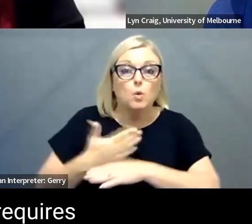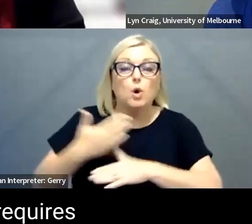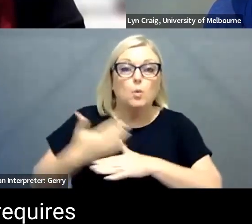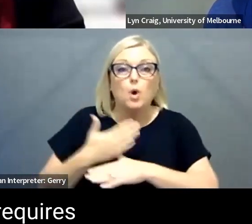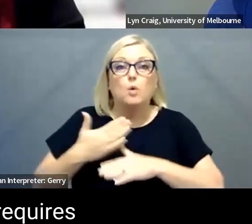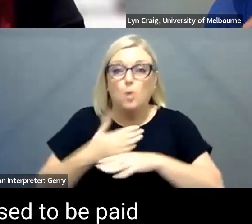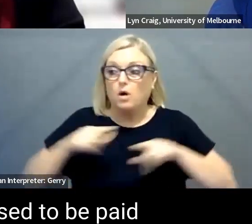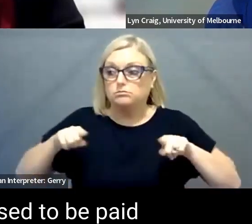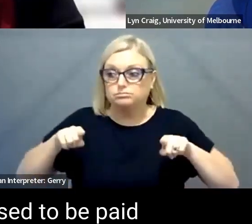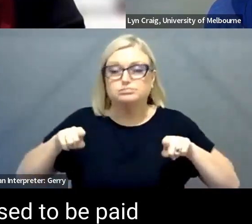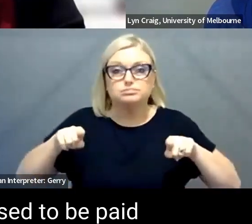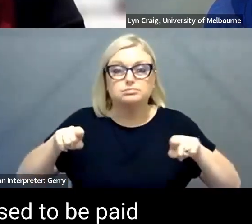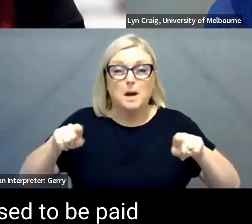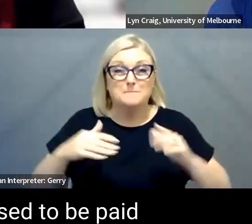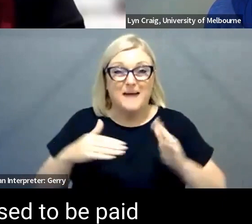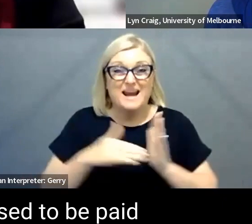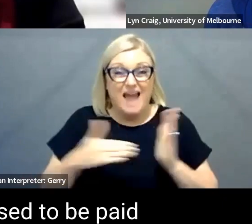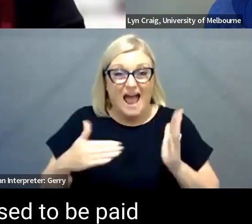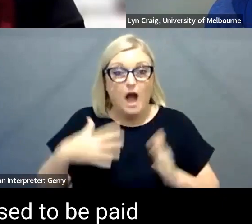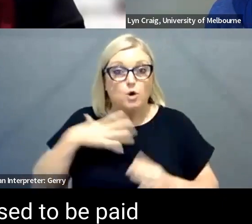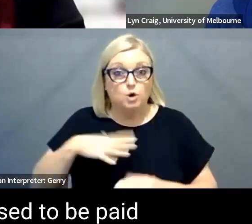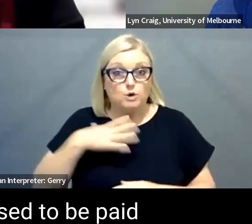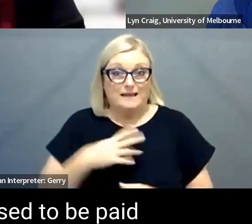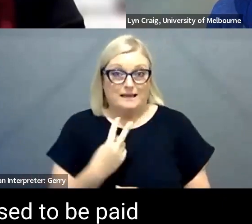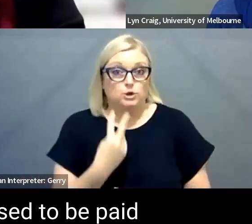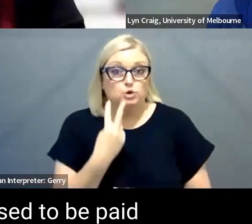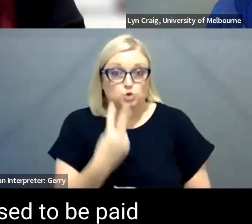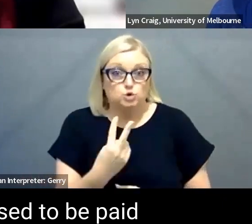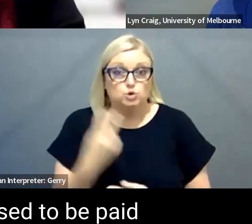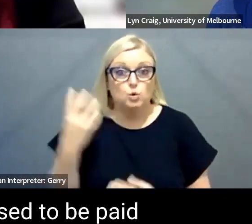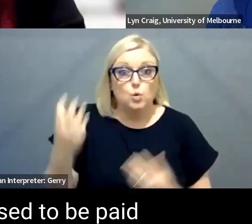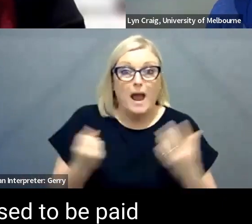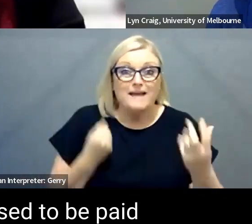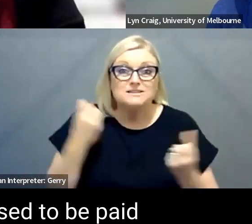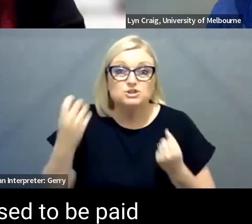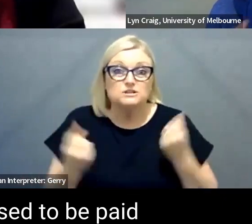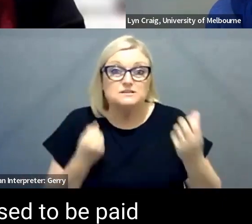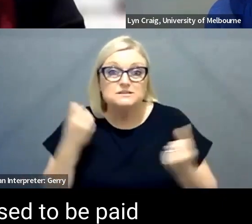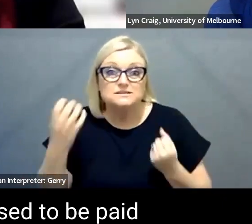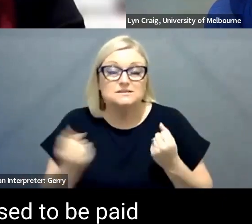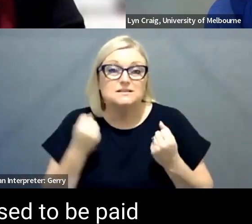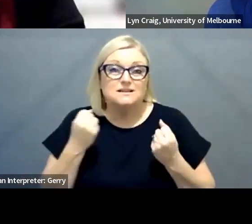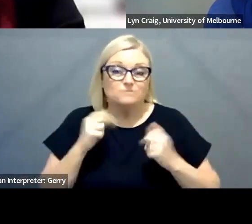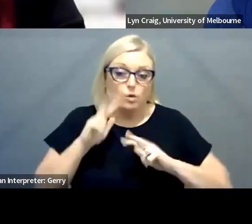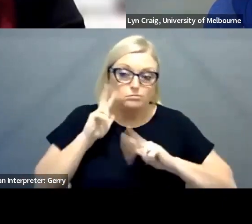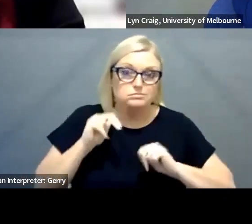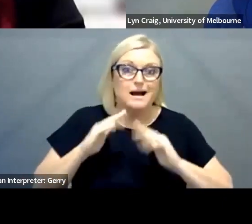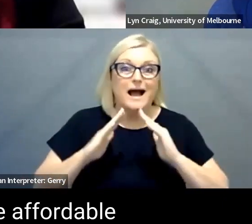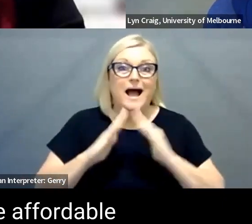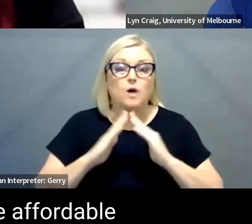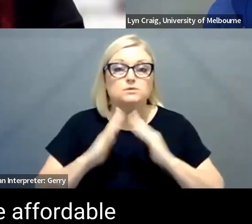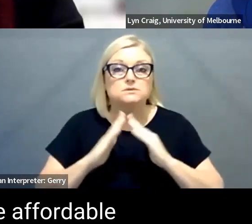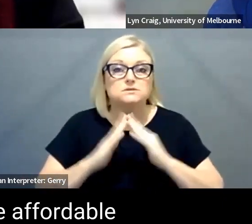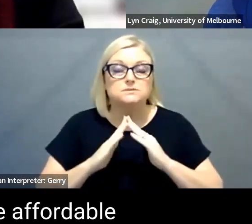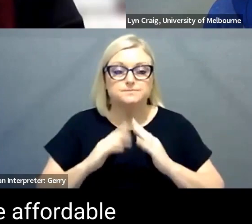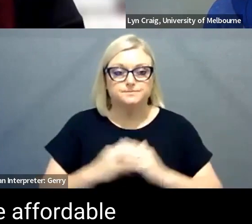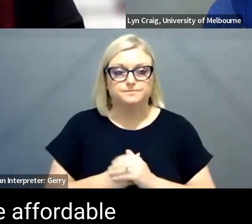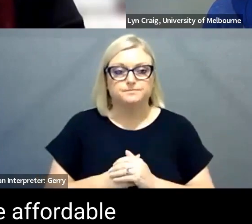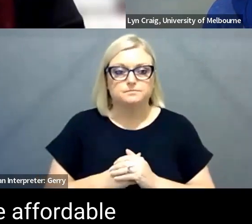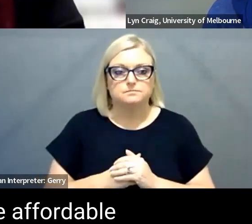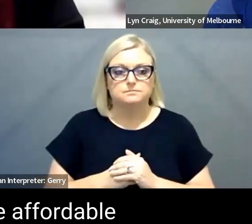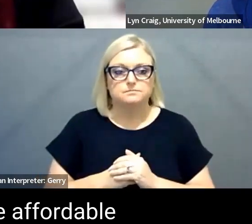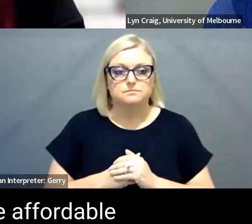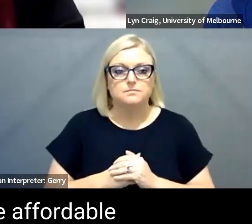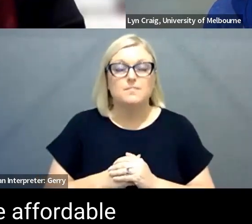extra wage, and things that used to be paid for it, as services, and much